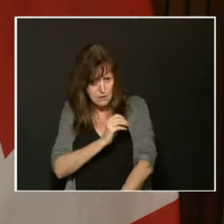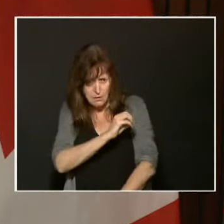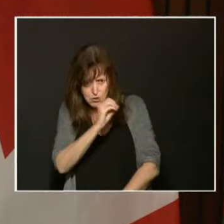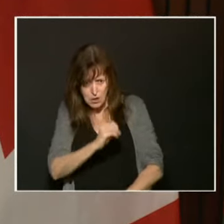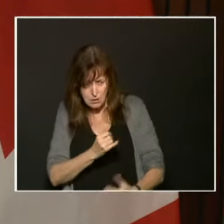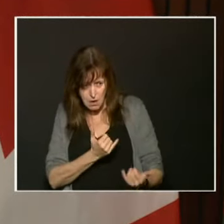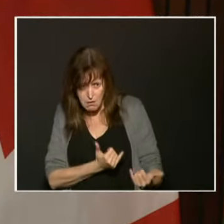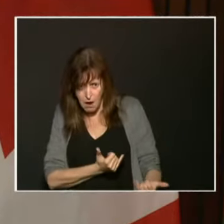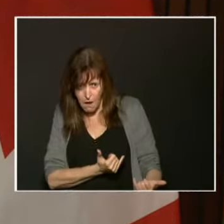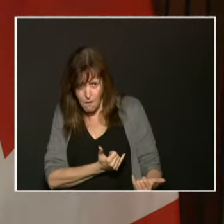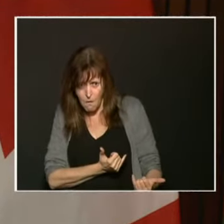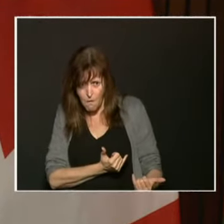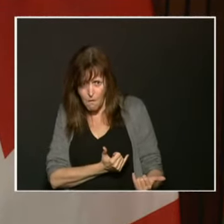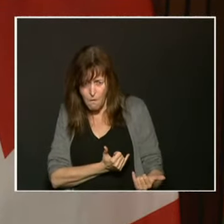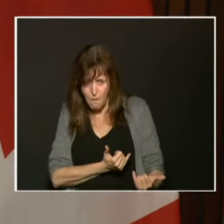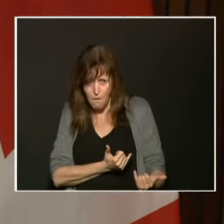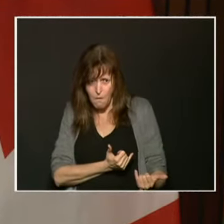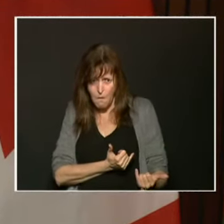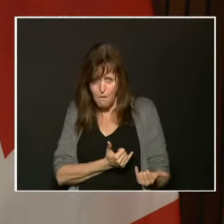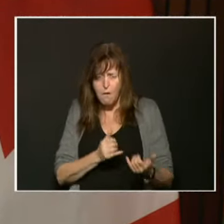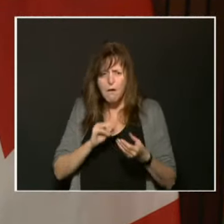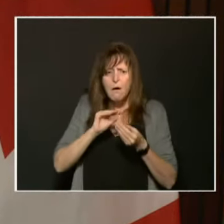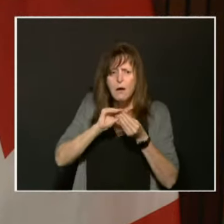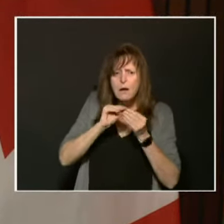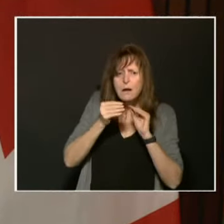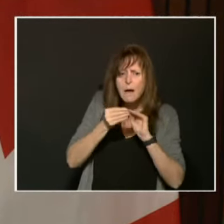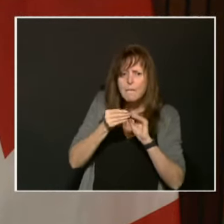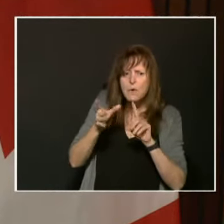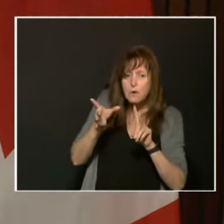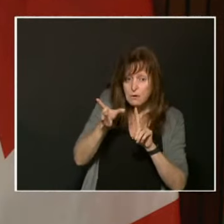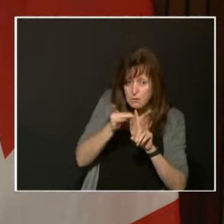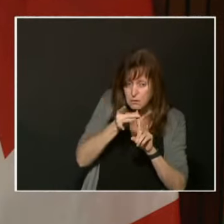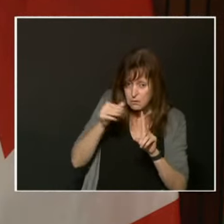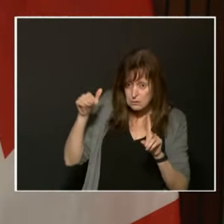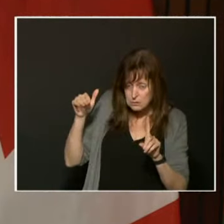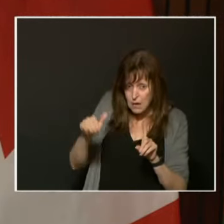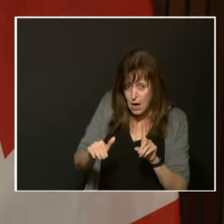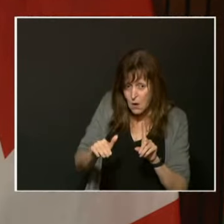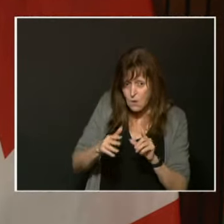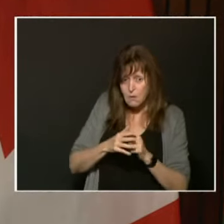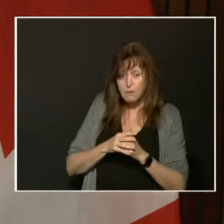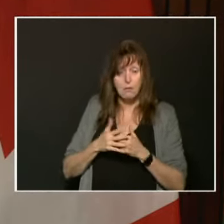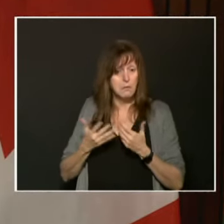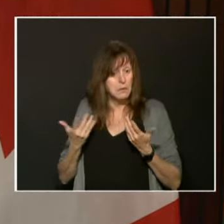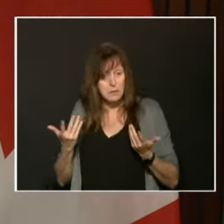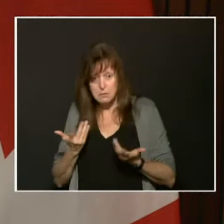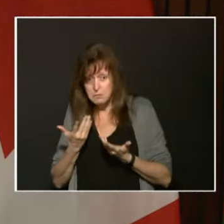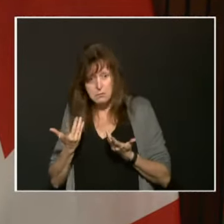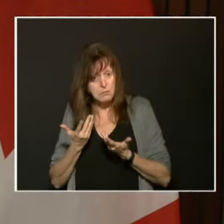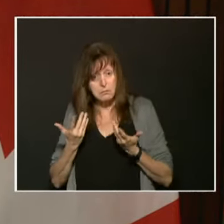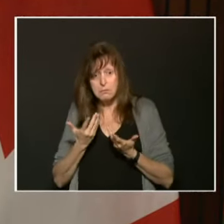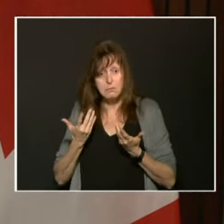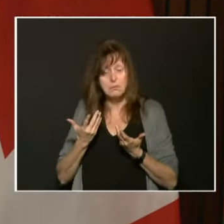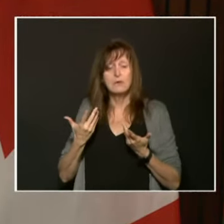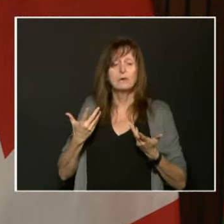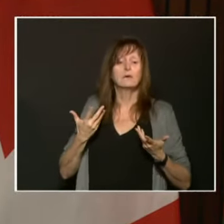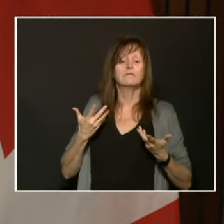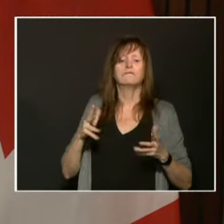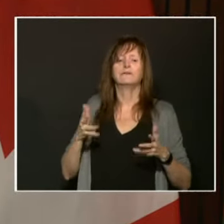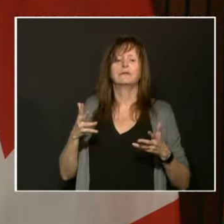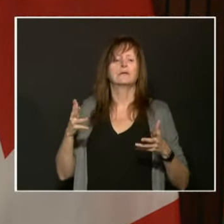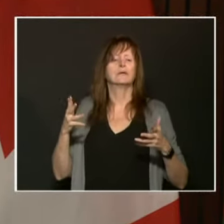cases are falling now? Does that necessarily signal a doomsday scenario, or are we going to beat this? I think when